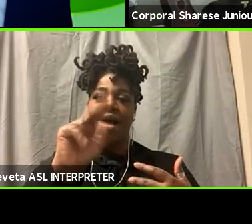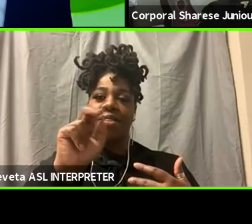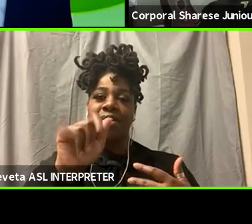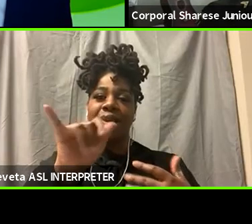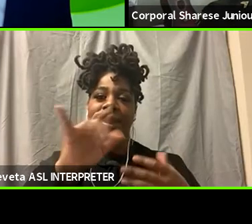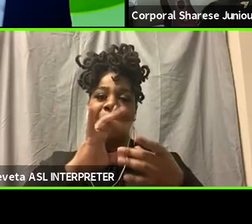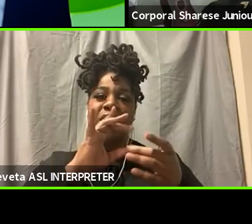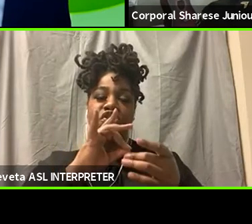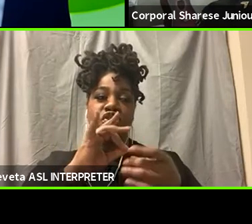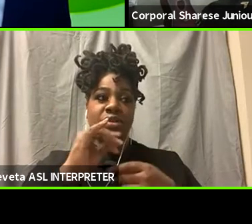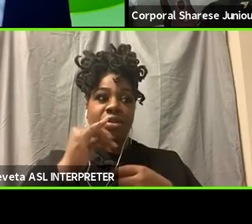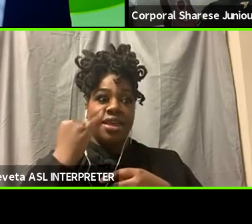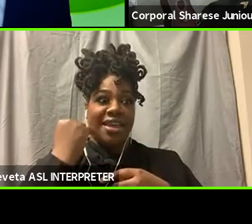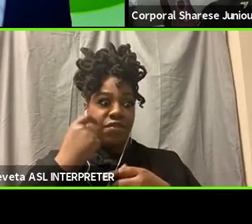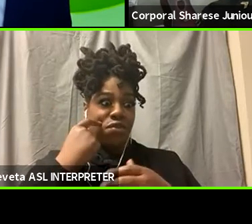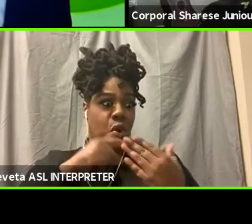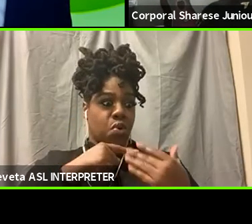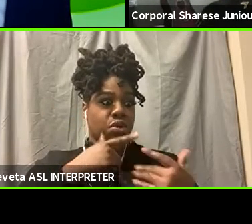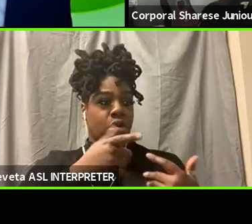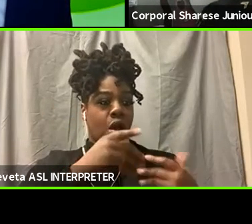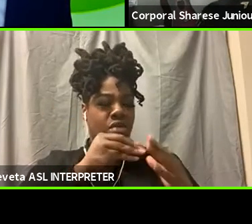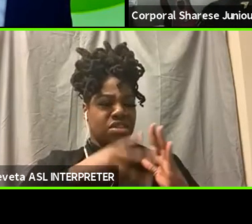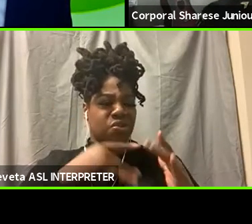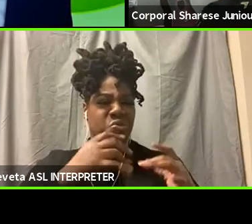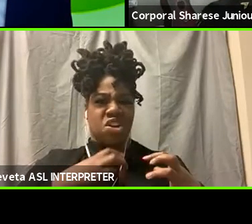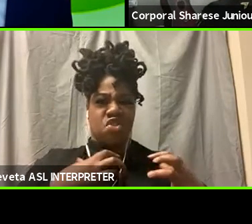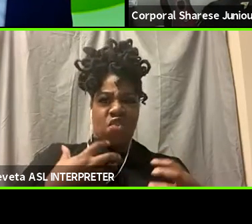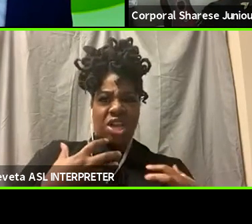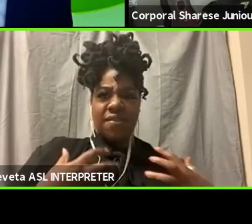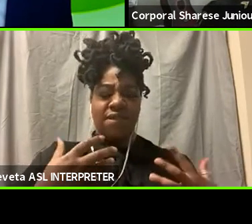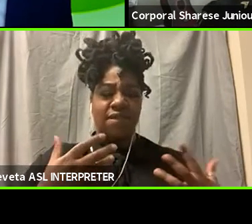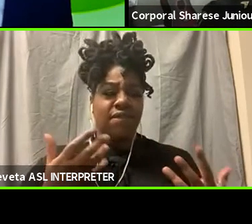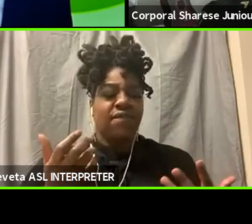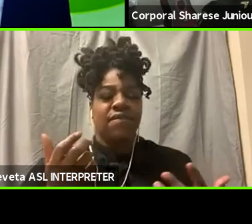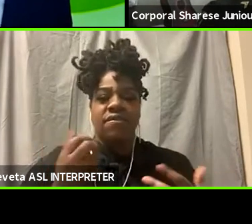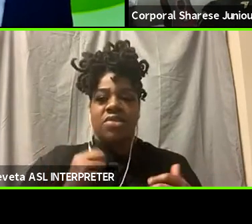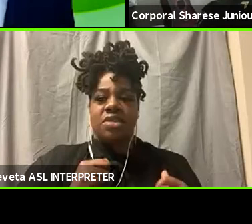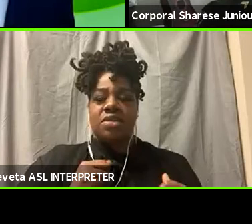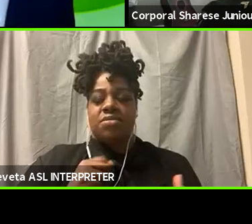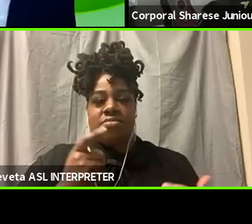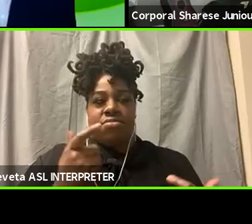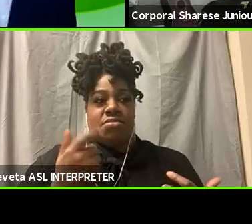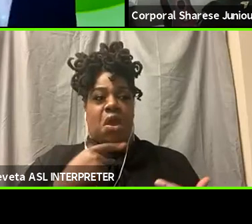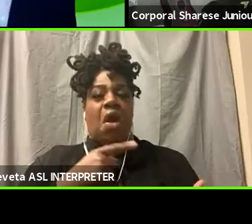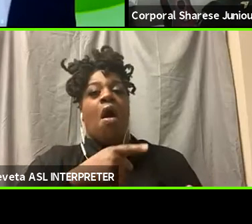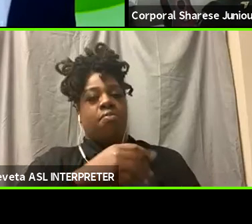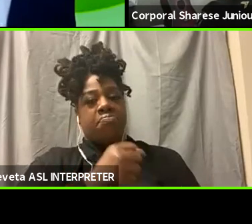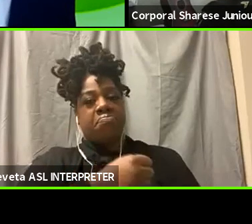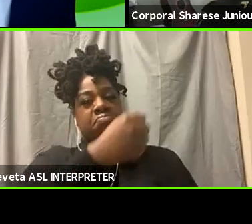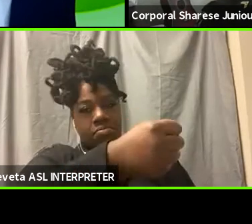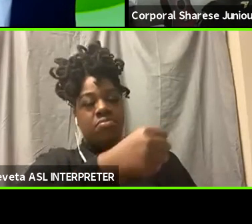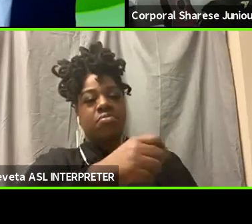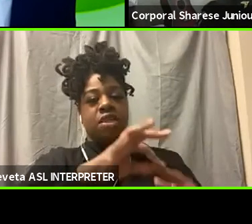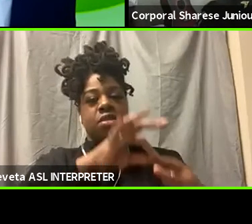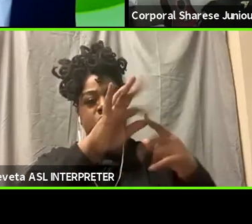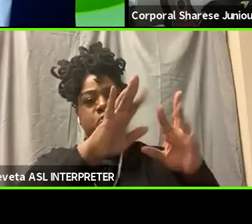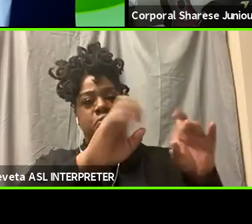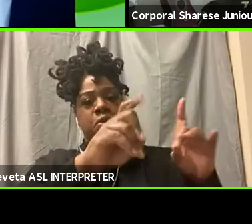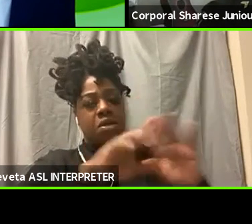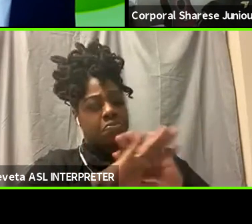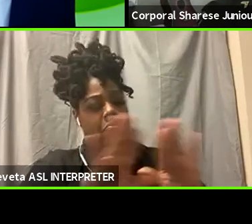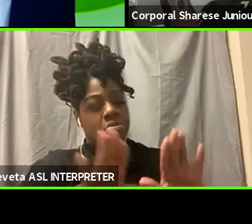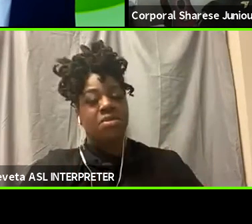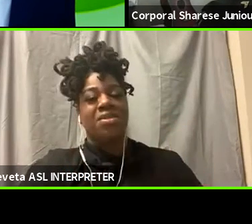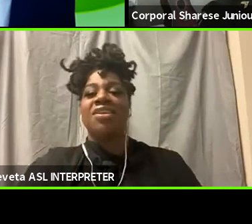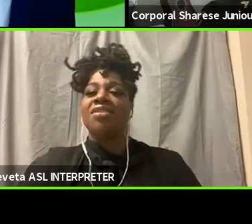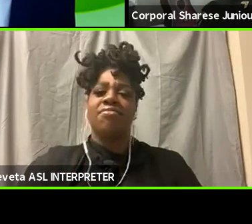is showing some aggressive behavior, oh, well, I assume that student needs special education. We need to